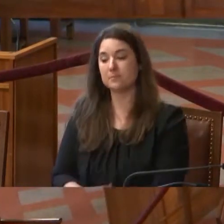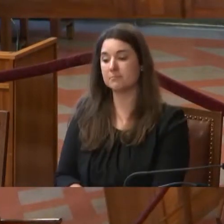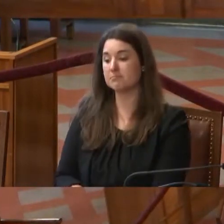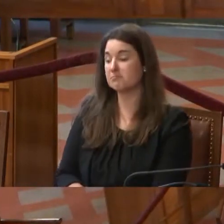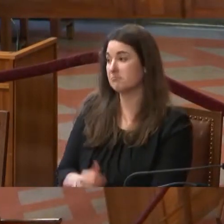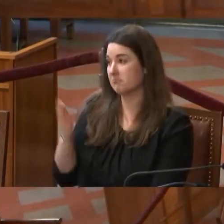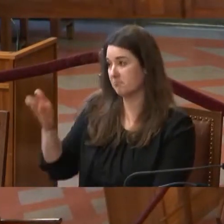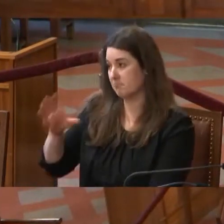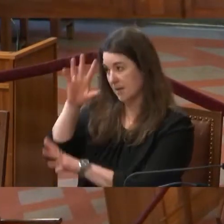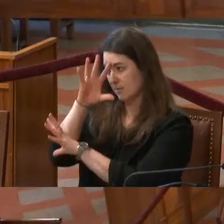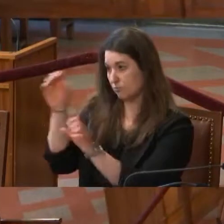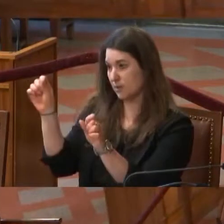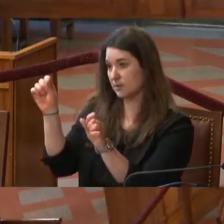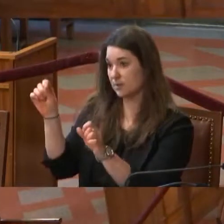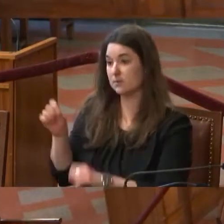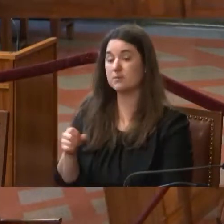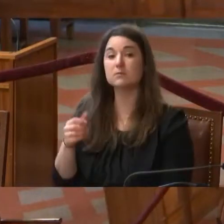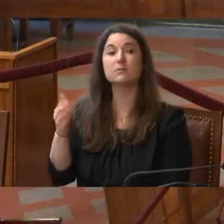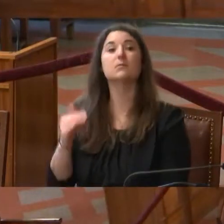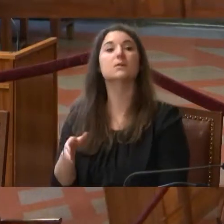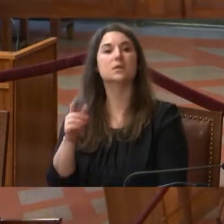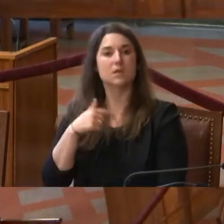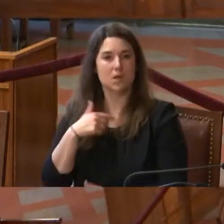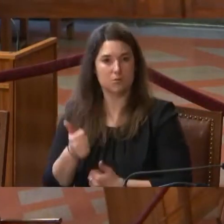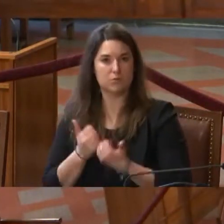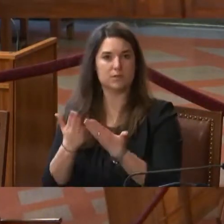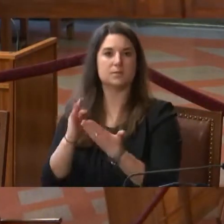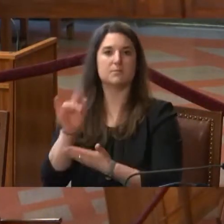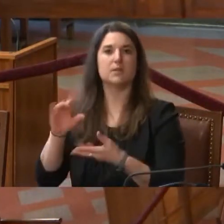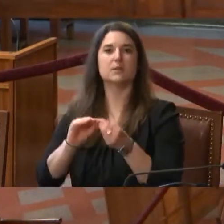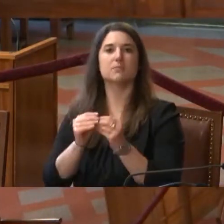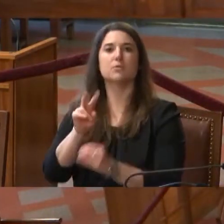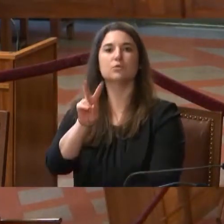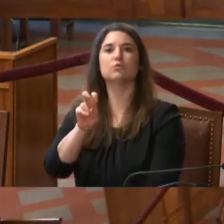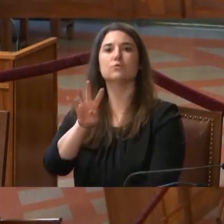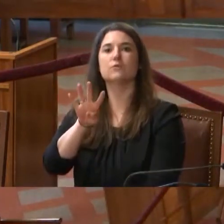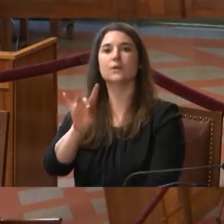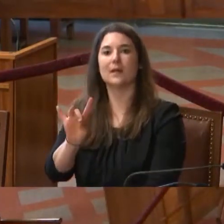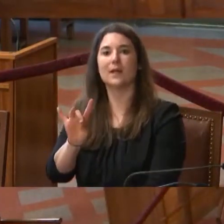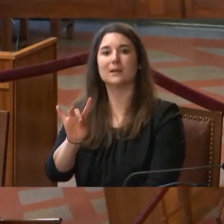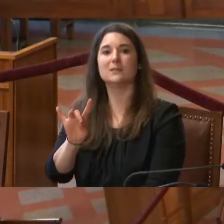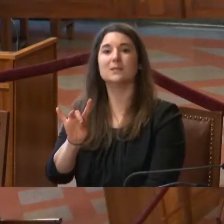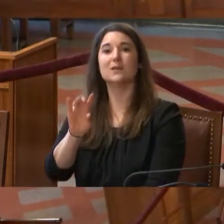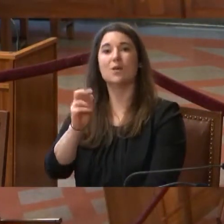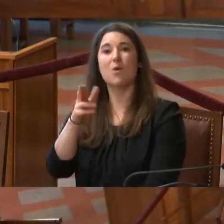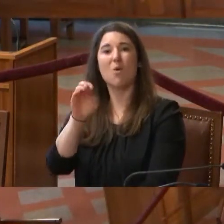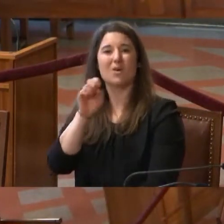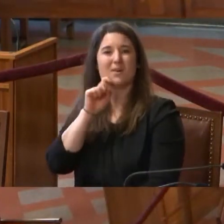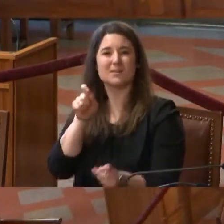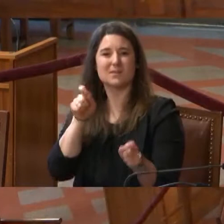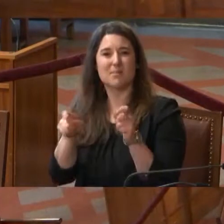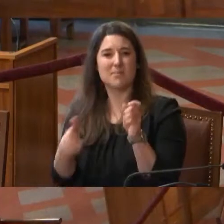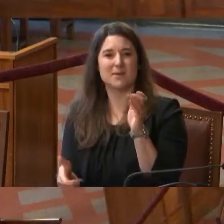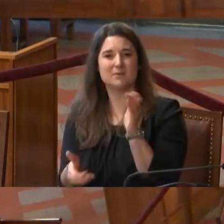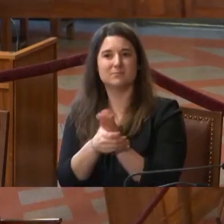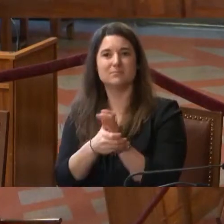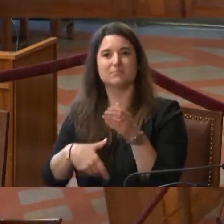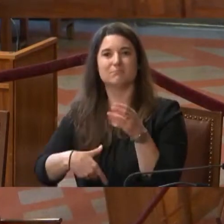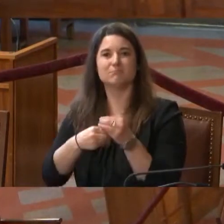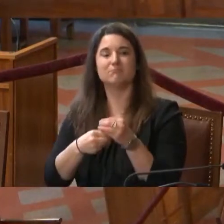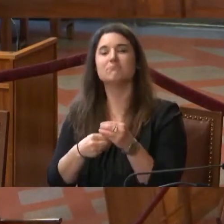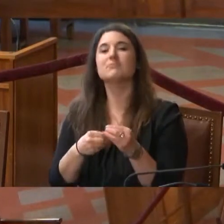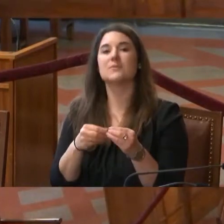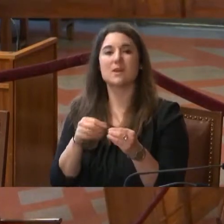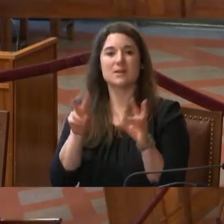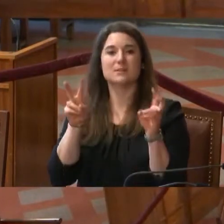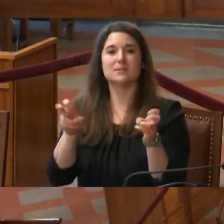Madam President. Councilman Wilson presents Bill Number 248. Ordinance Amending and Supplementing the Pittsburgh Code of